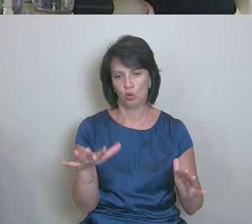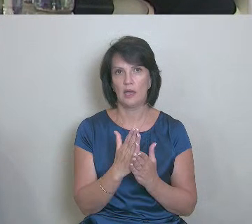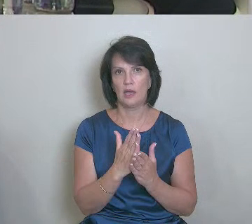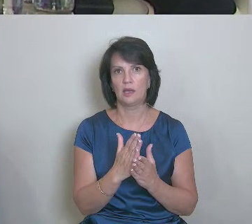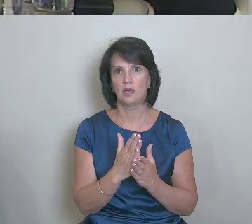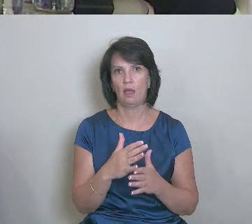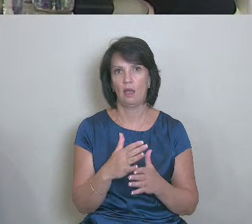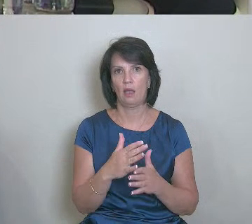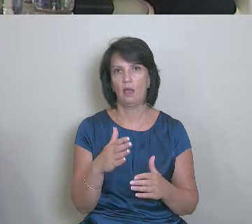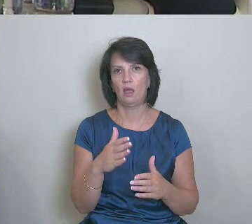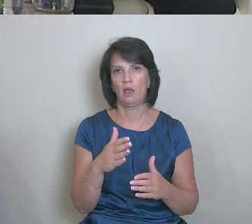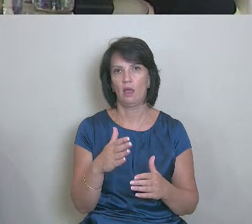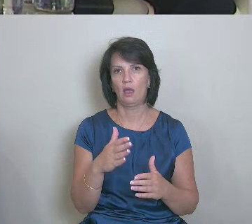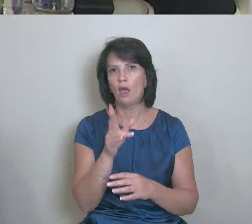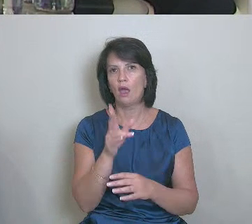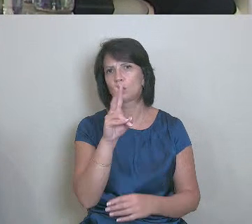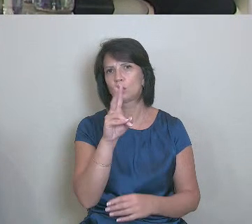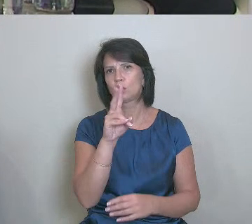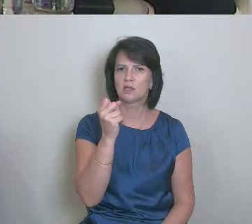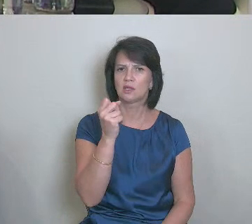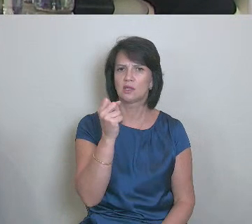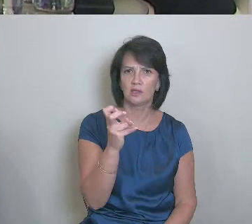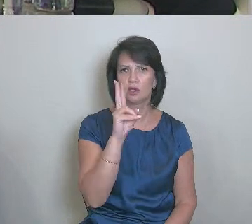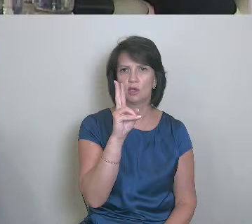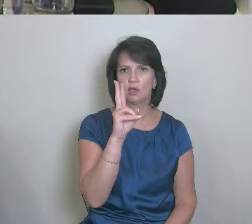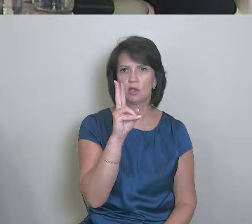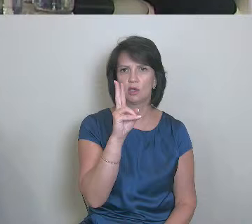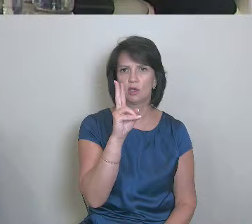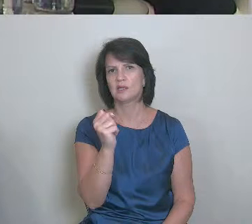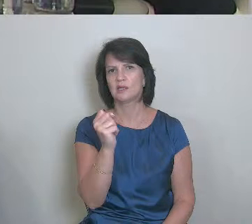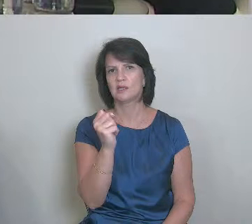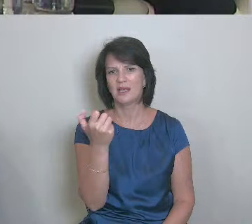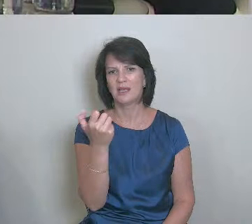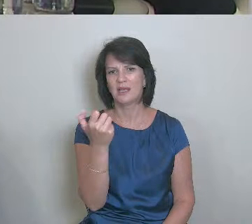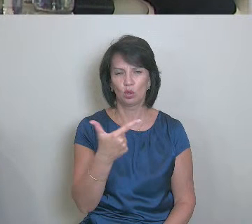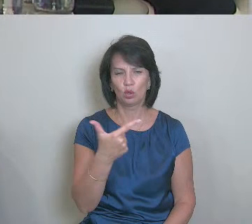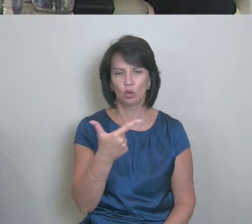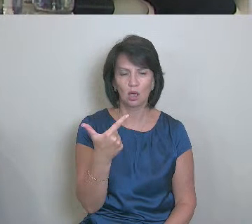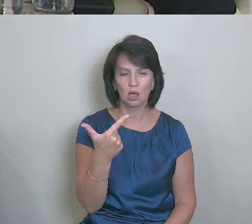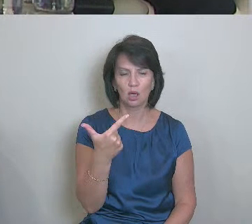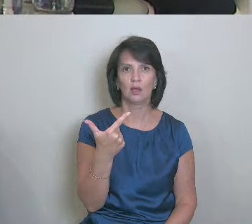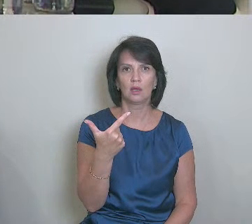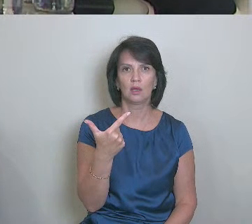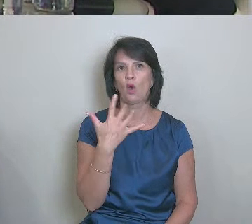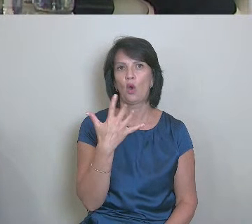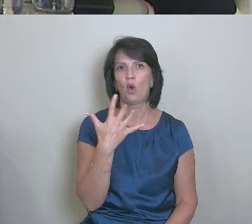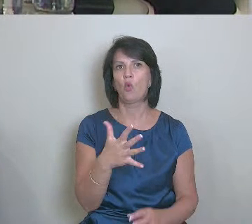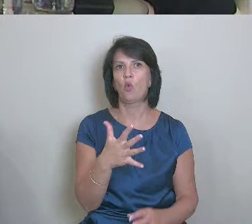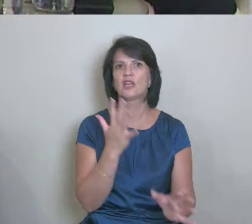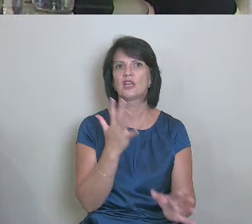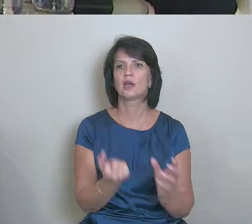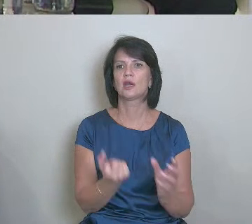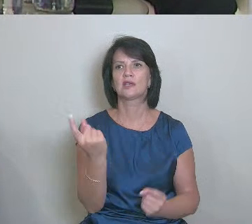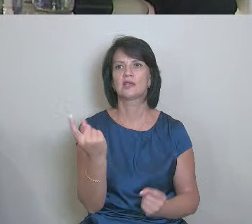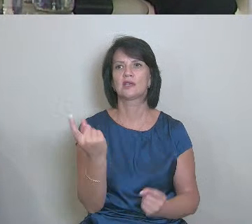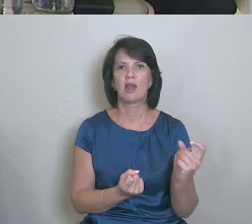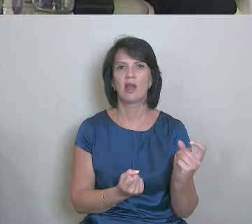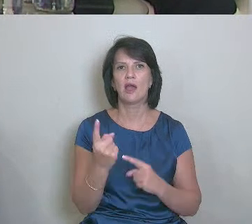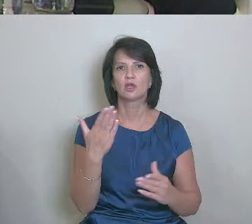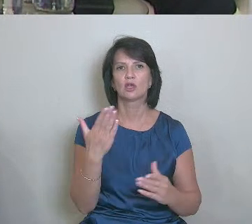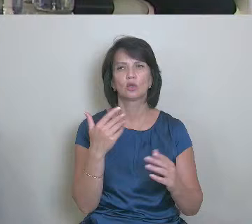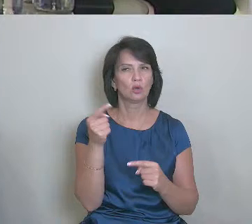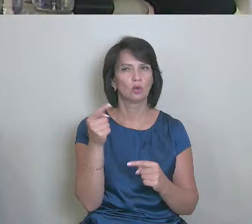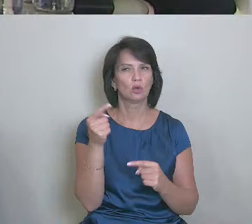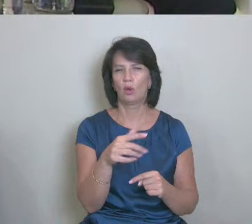elections, we already know that there are intermediaries who will charge 200 hryvnias or 500 hryvnias to provide these